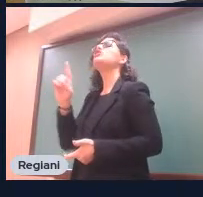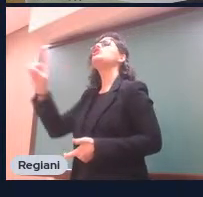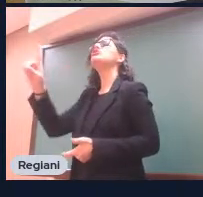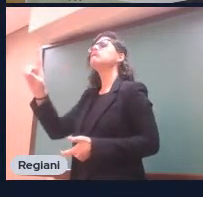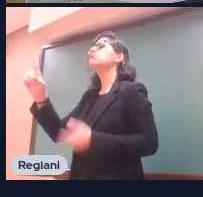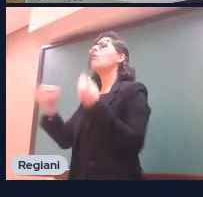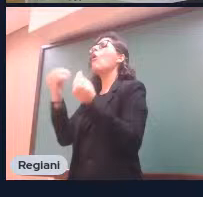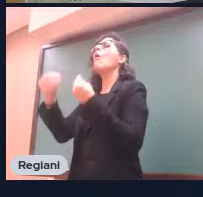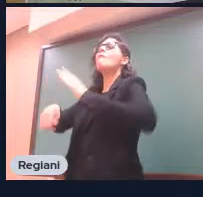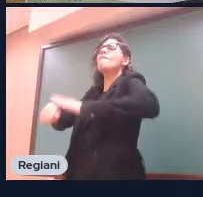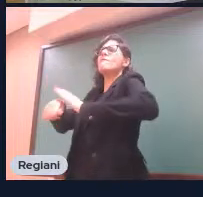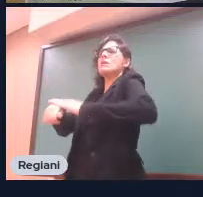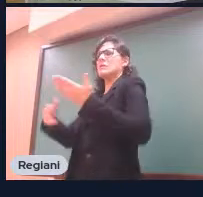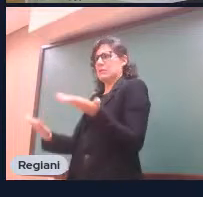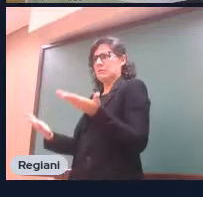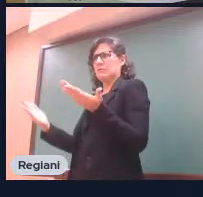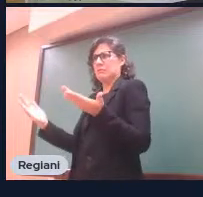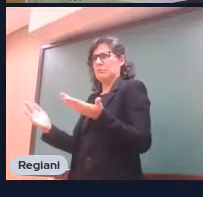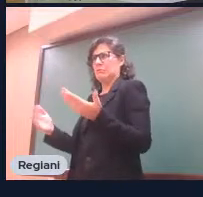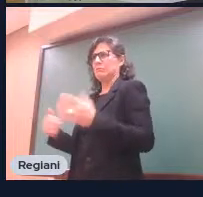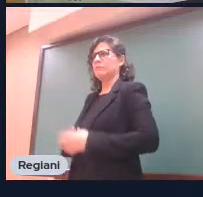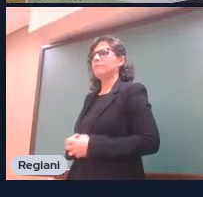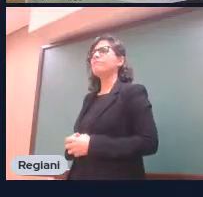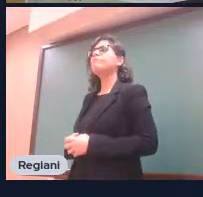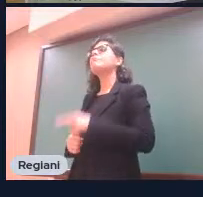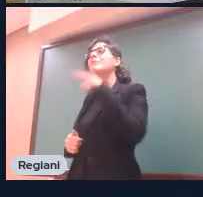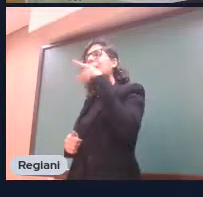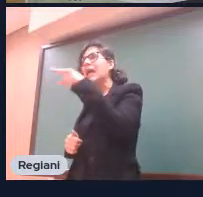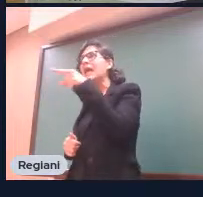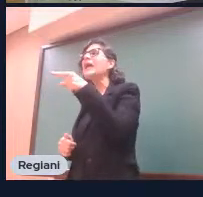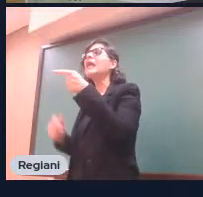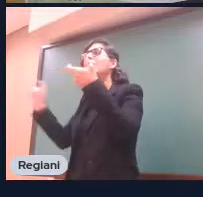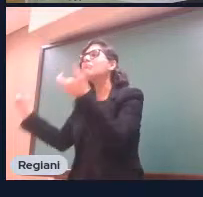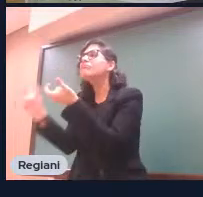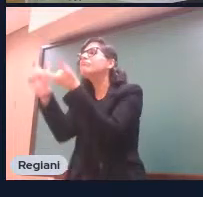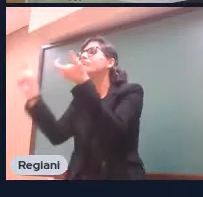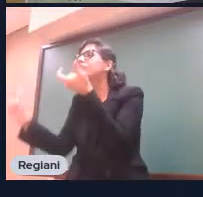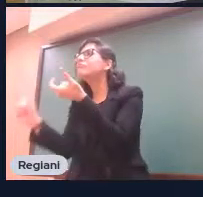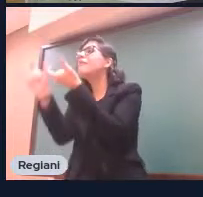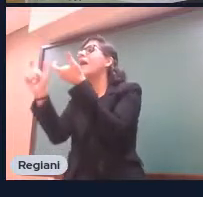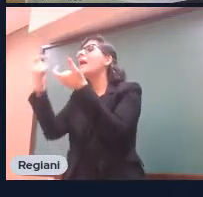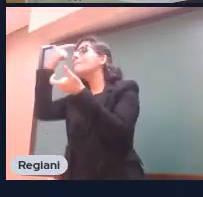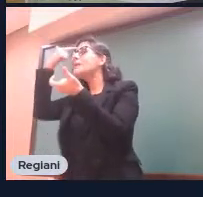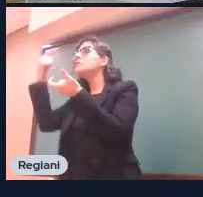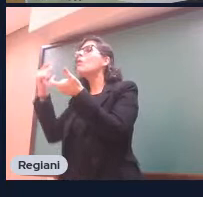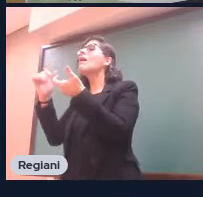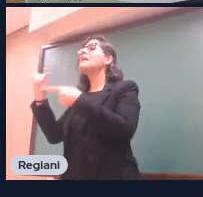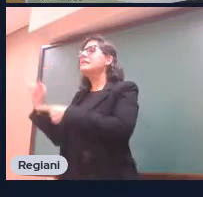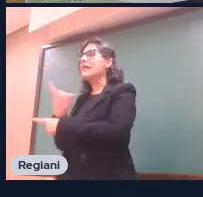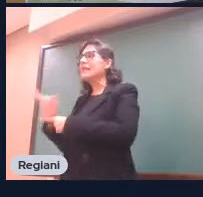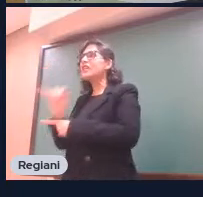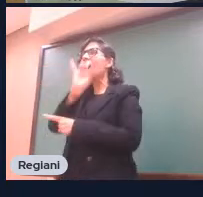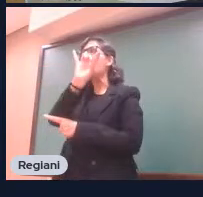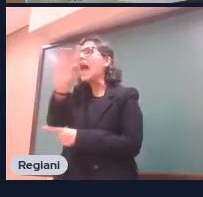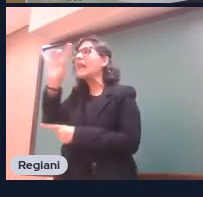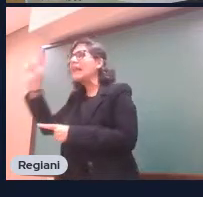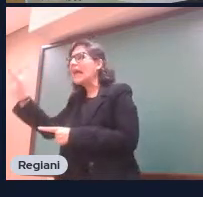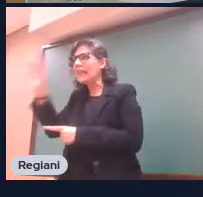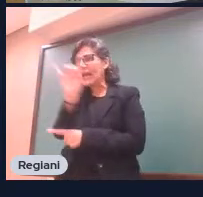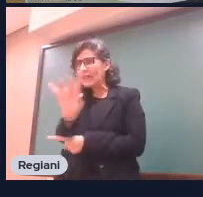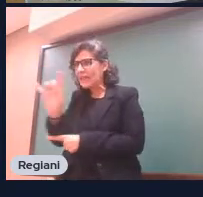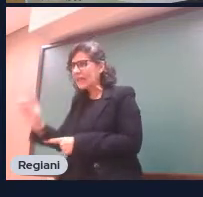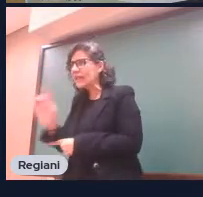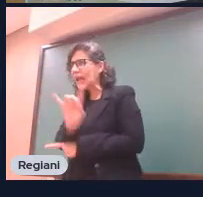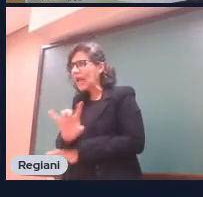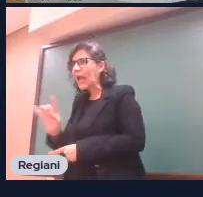He devised, I'm wrapping up, he devised explanatory strategies for each of them. Each of them, I mean for